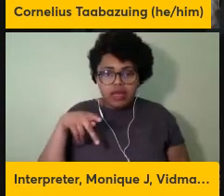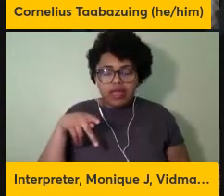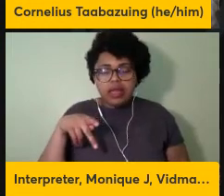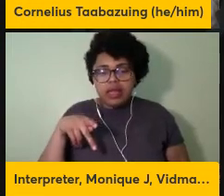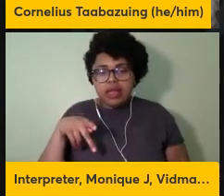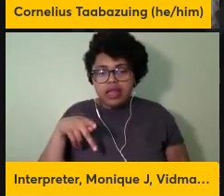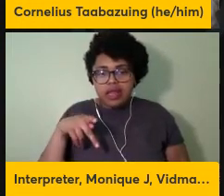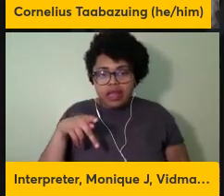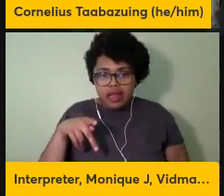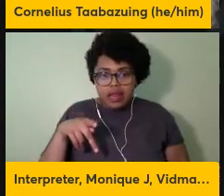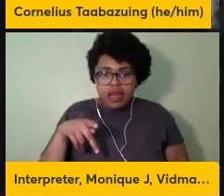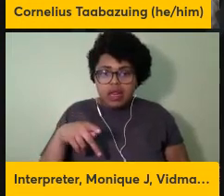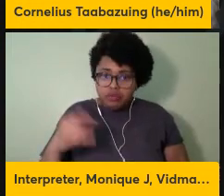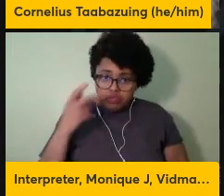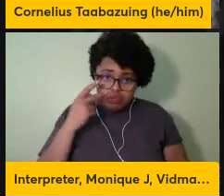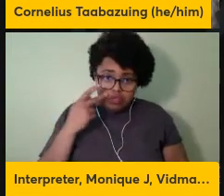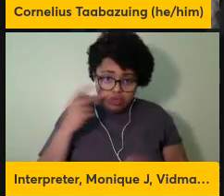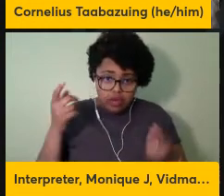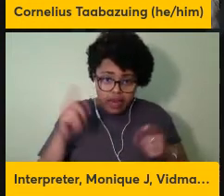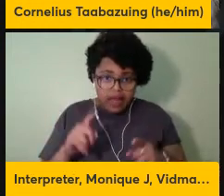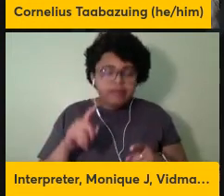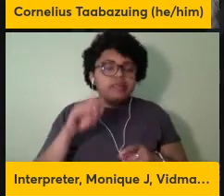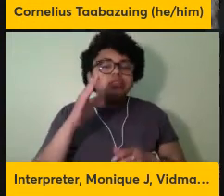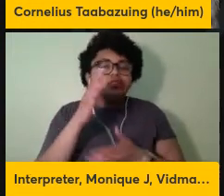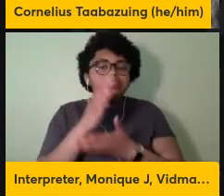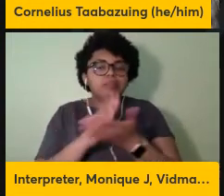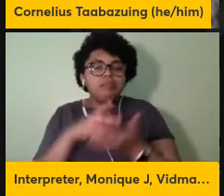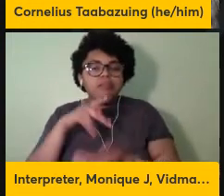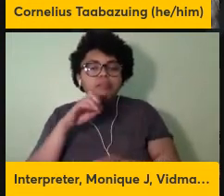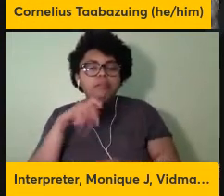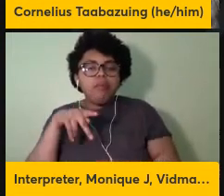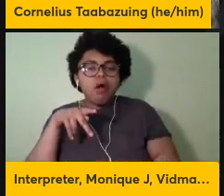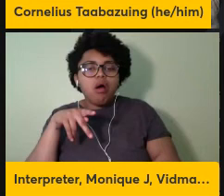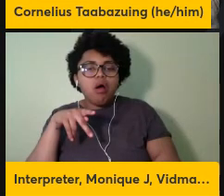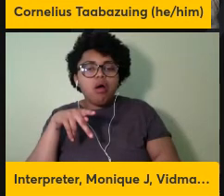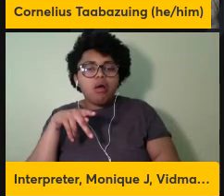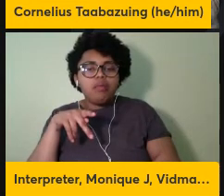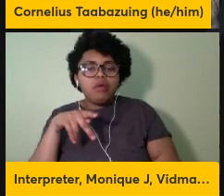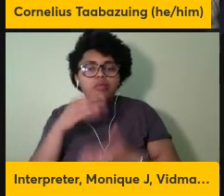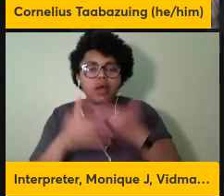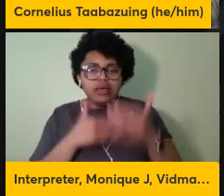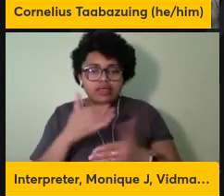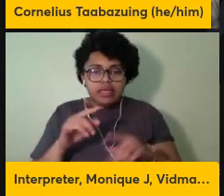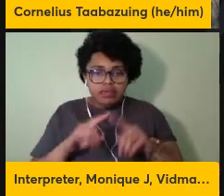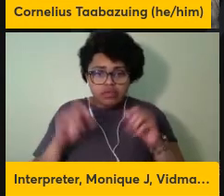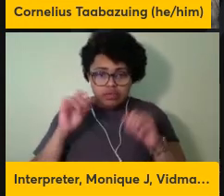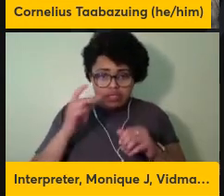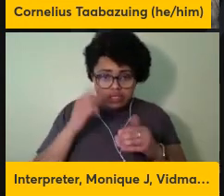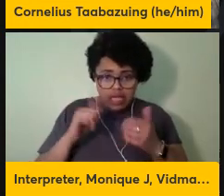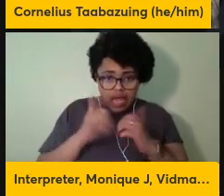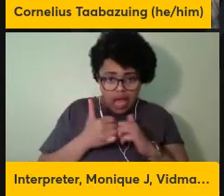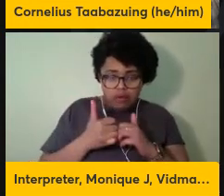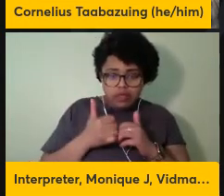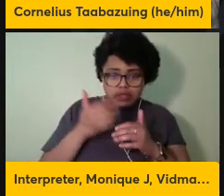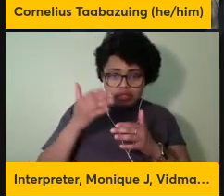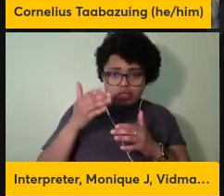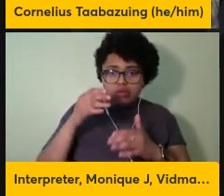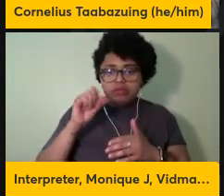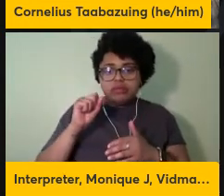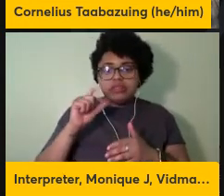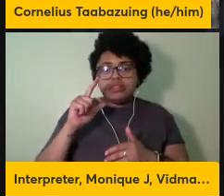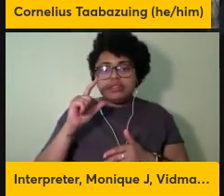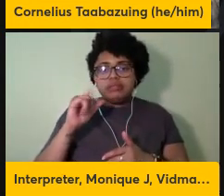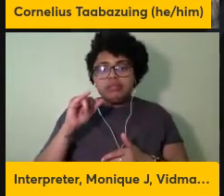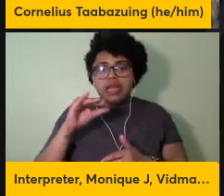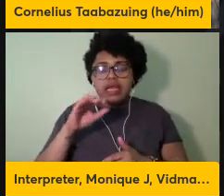what's indicative of apoptosis, which is PARP processing. And again, we see that alternative splicing of gastromin D. And